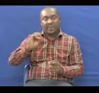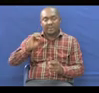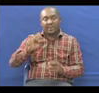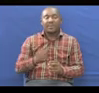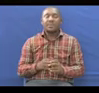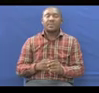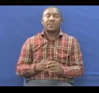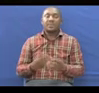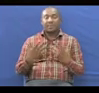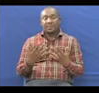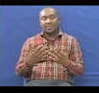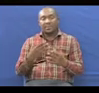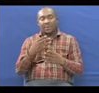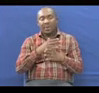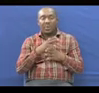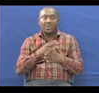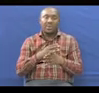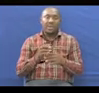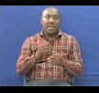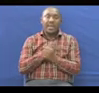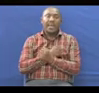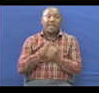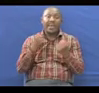Dependence ratio.